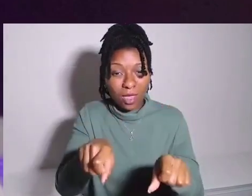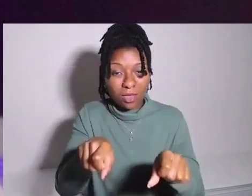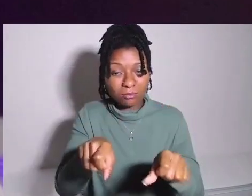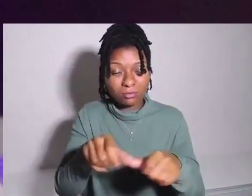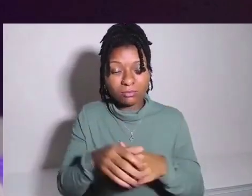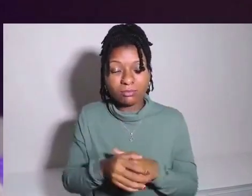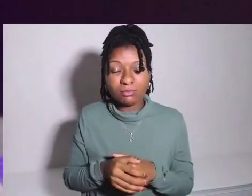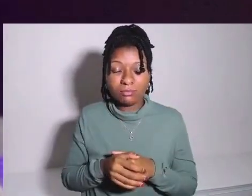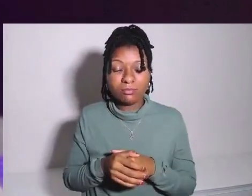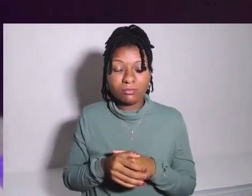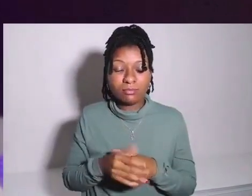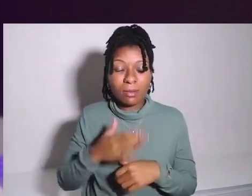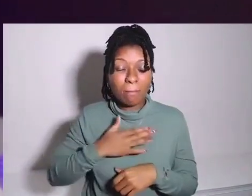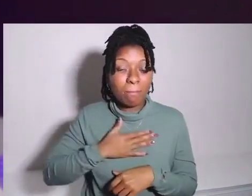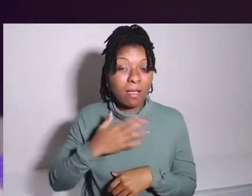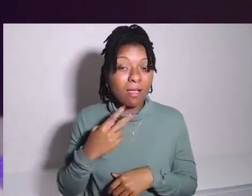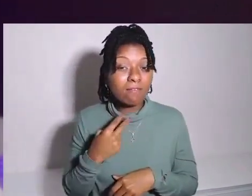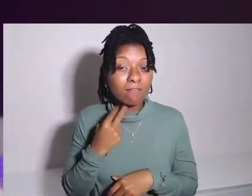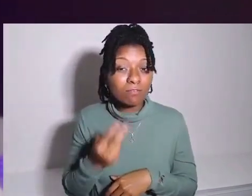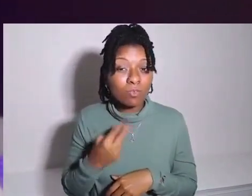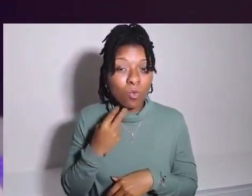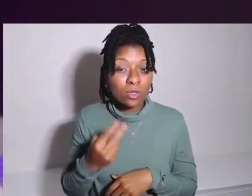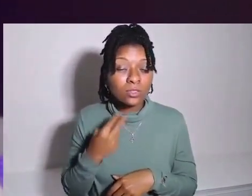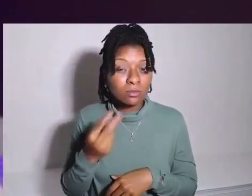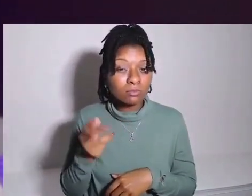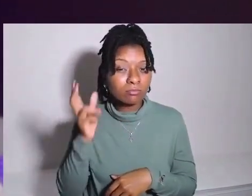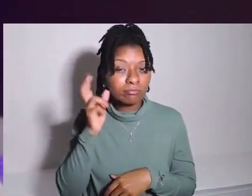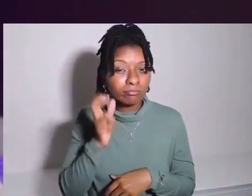into the sound of my voice.